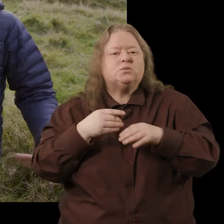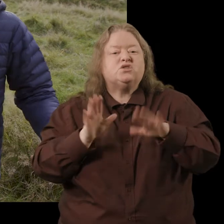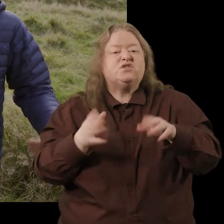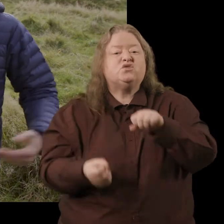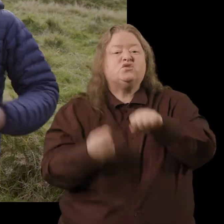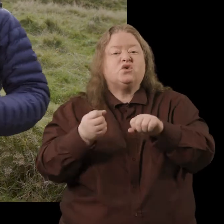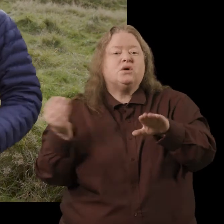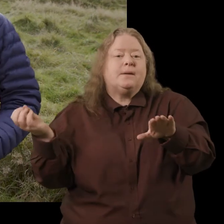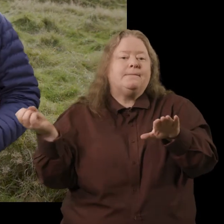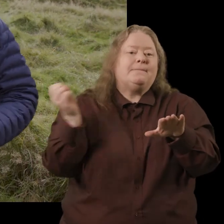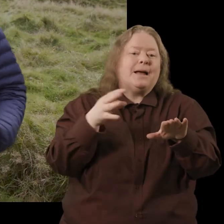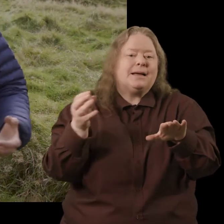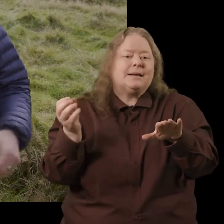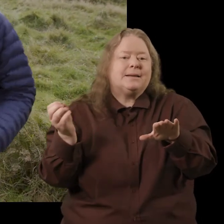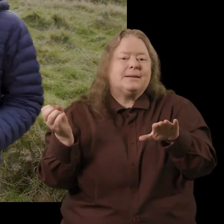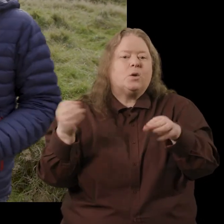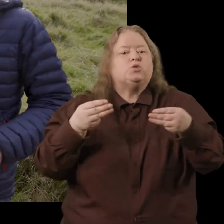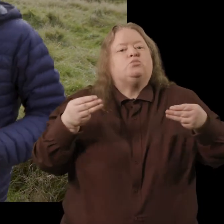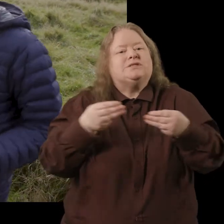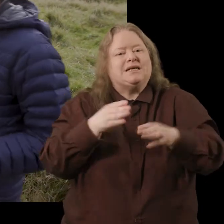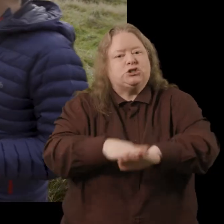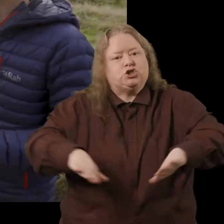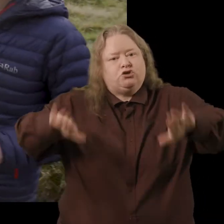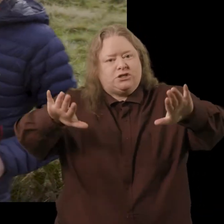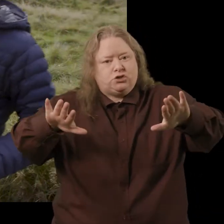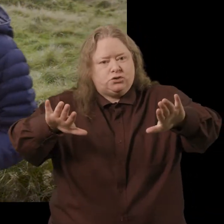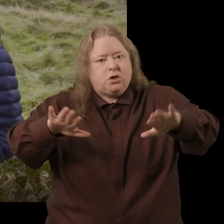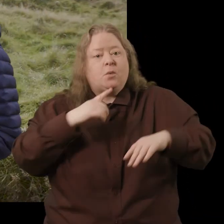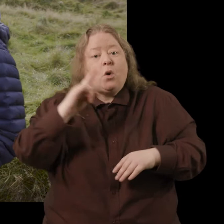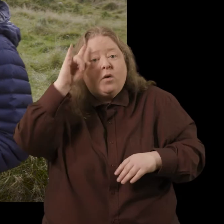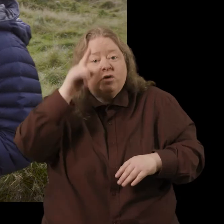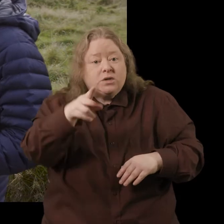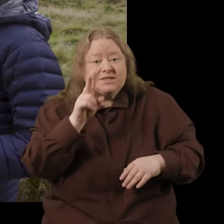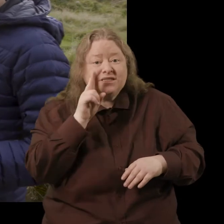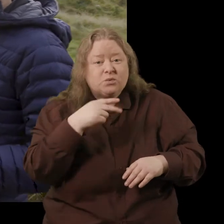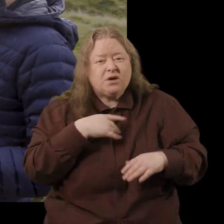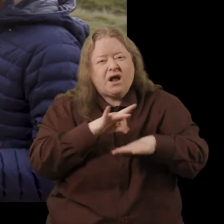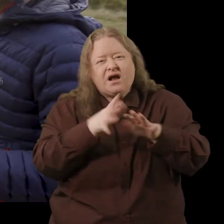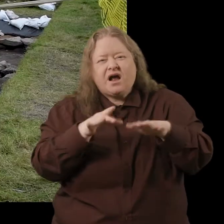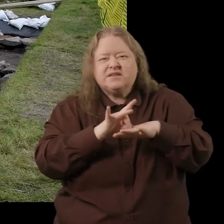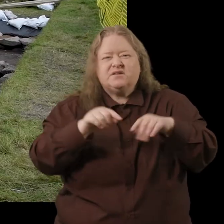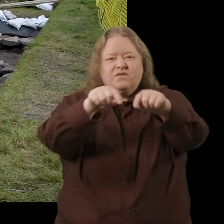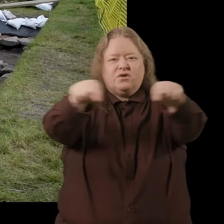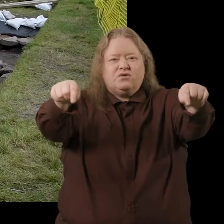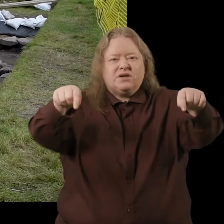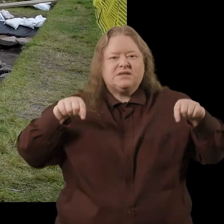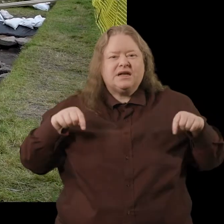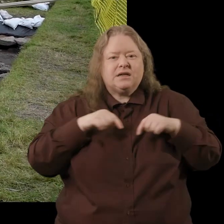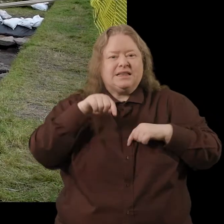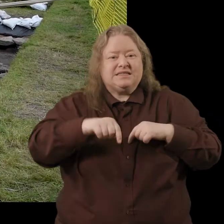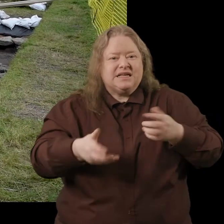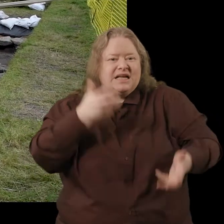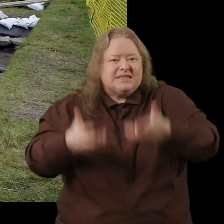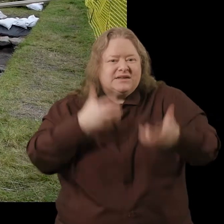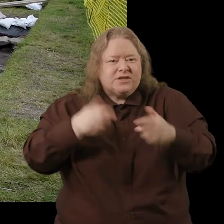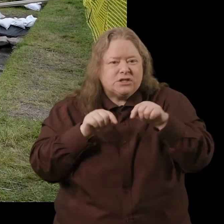dug out of the trench back in to protect the trench as a whole. But hopefully you can see we're in a kind of rectangle. It's in this excavation here